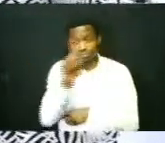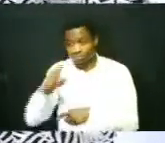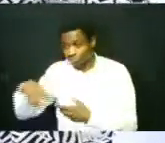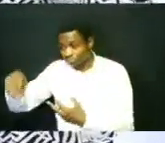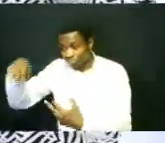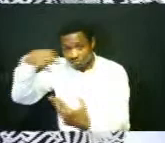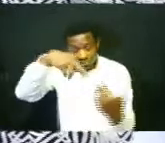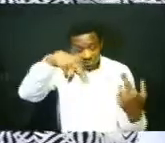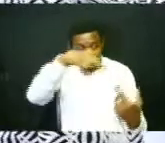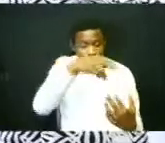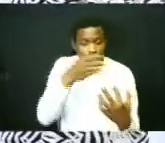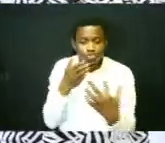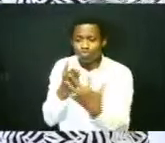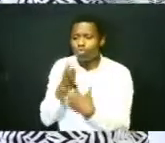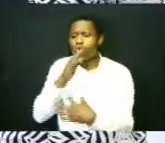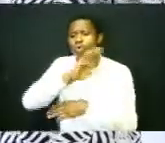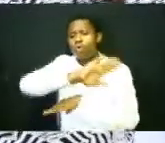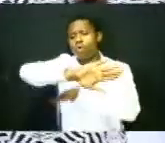earth.